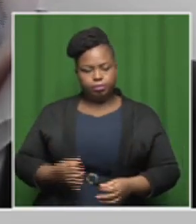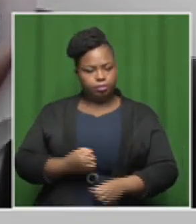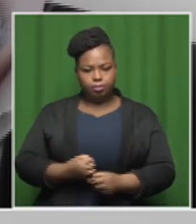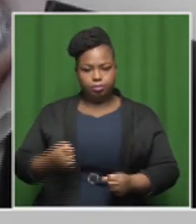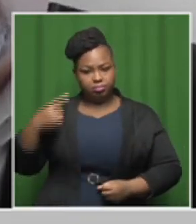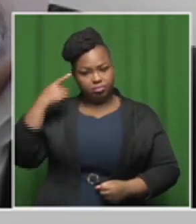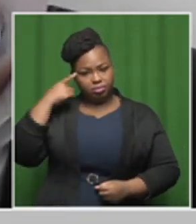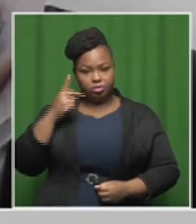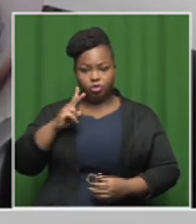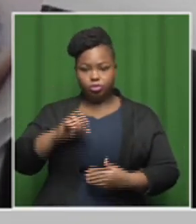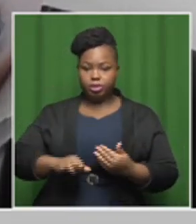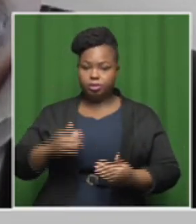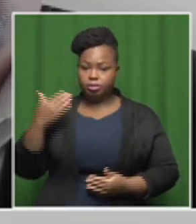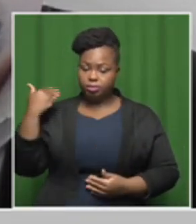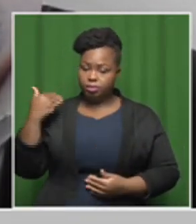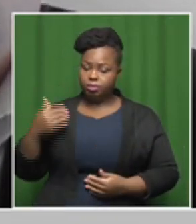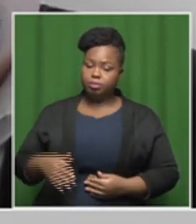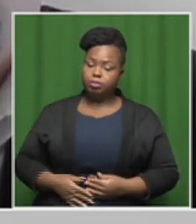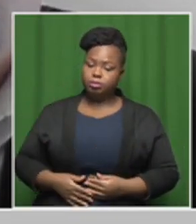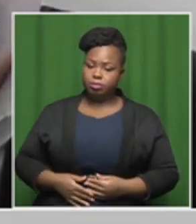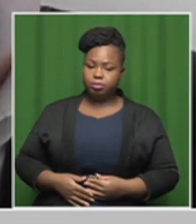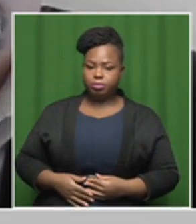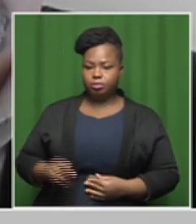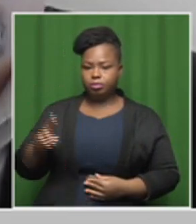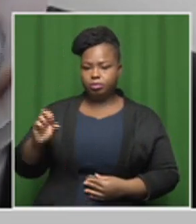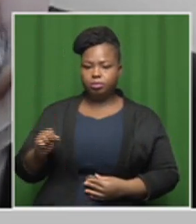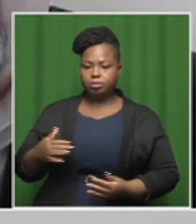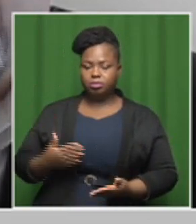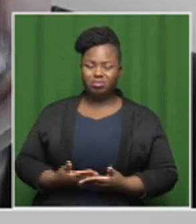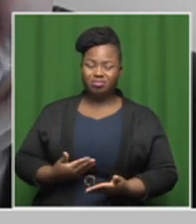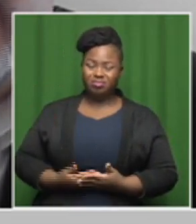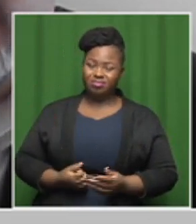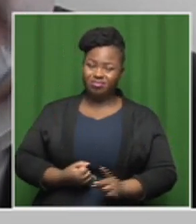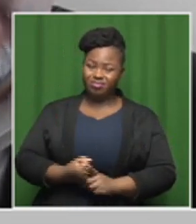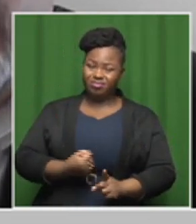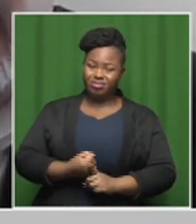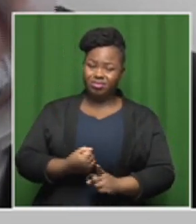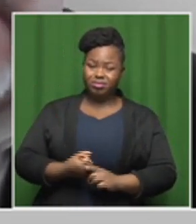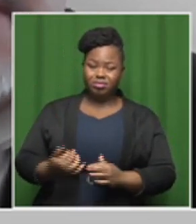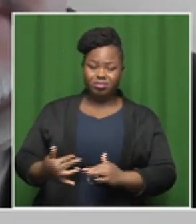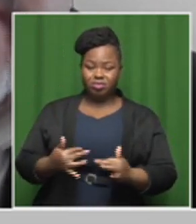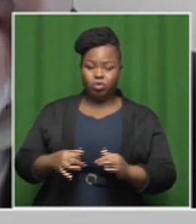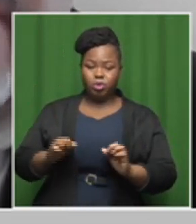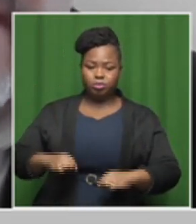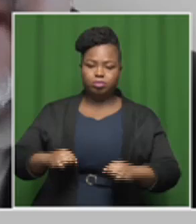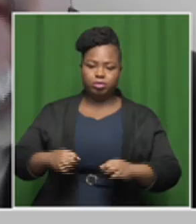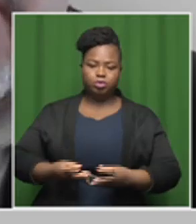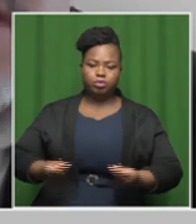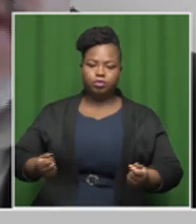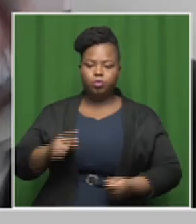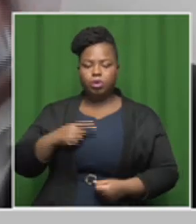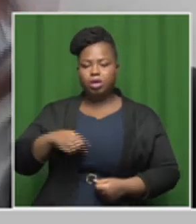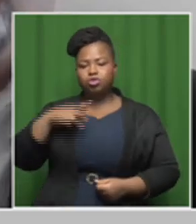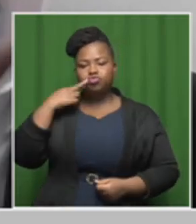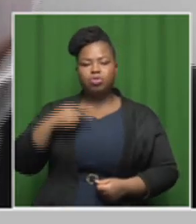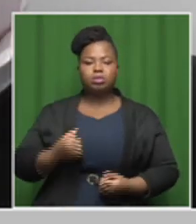2 months ago that the US would have been pushing so hard for a peace deal, which really looks to favor